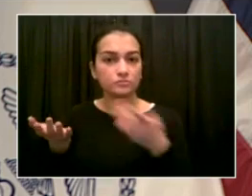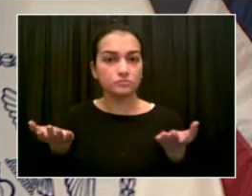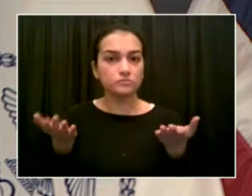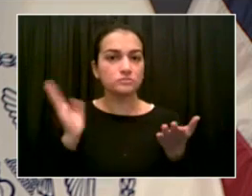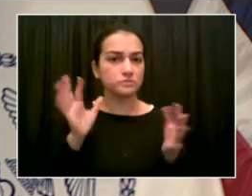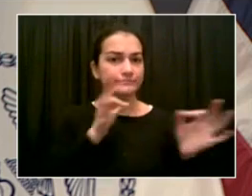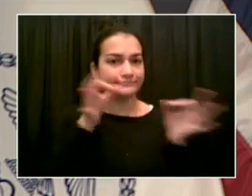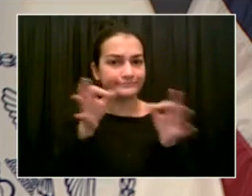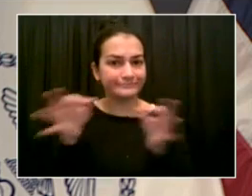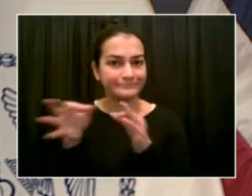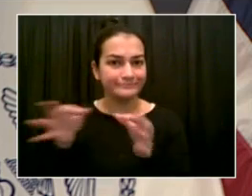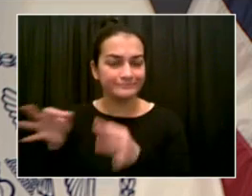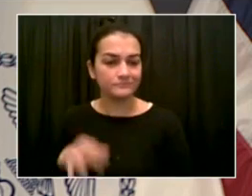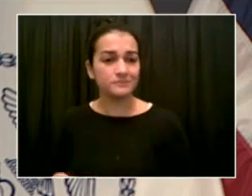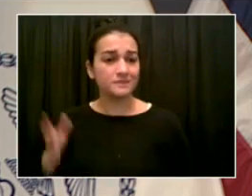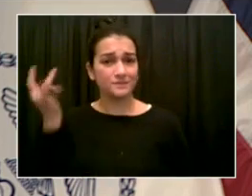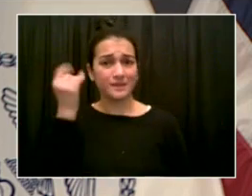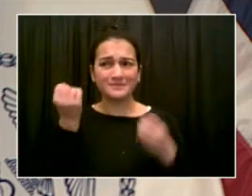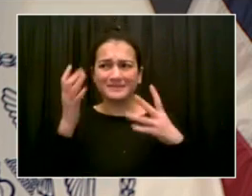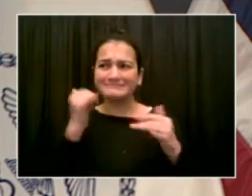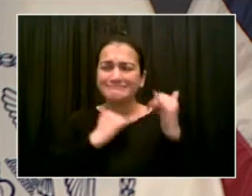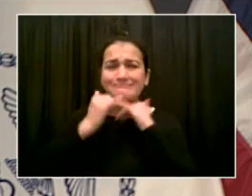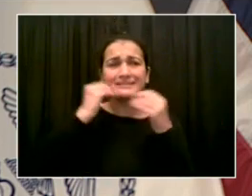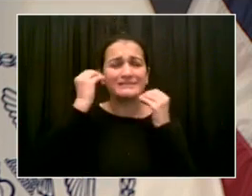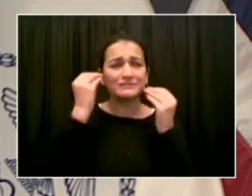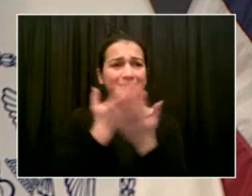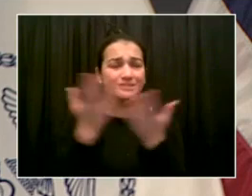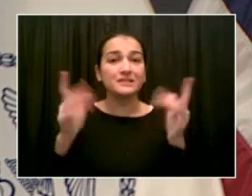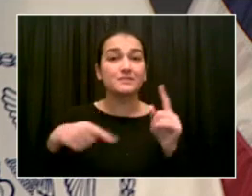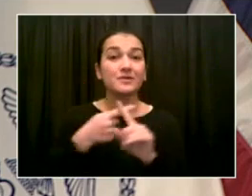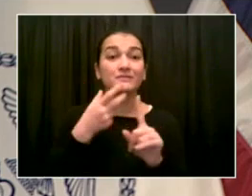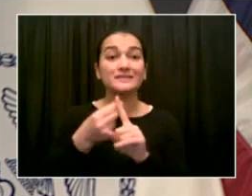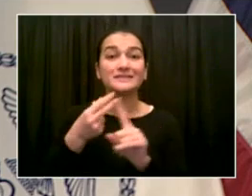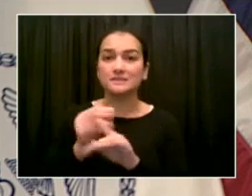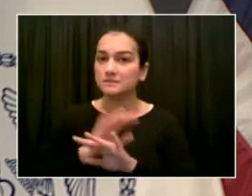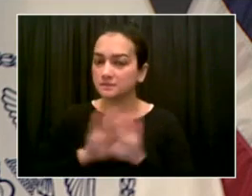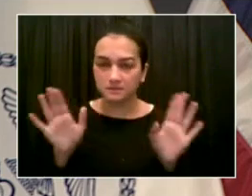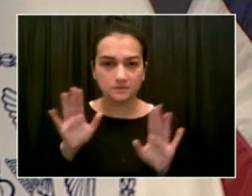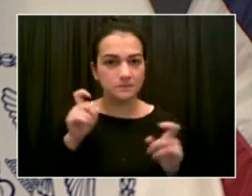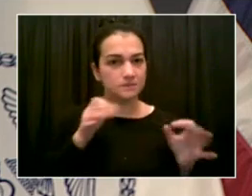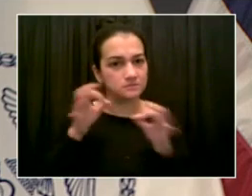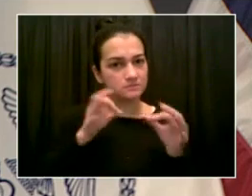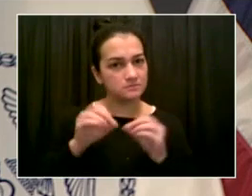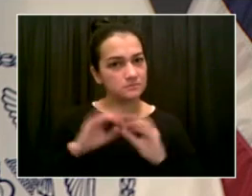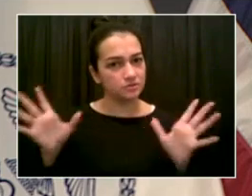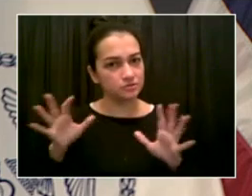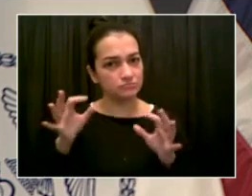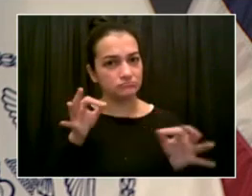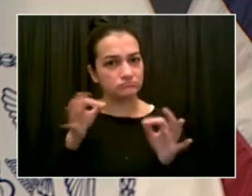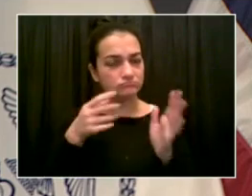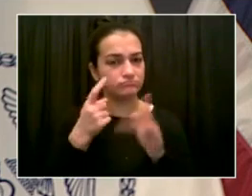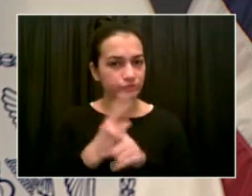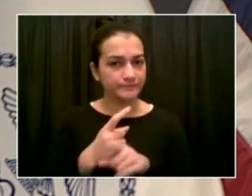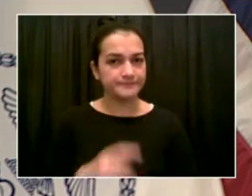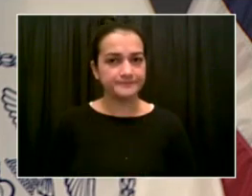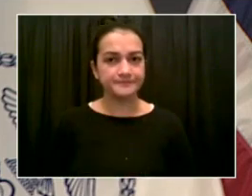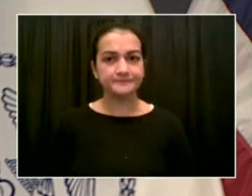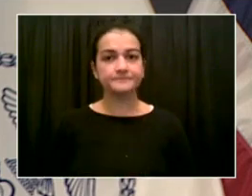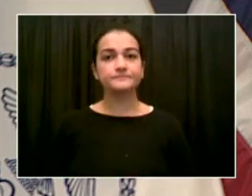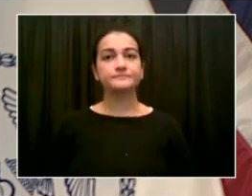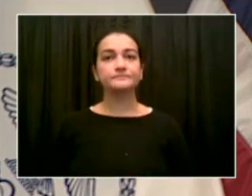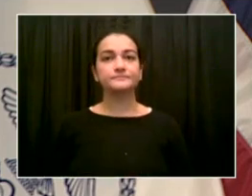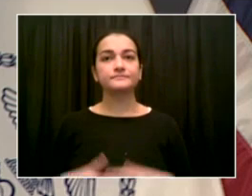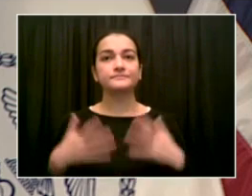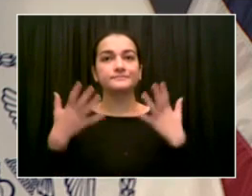Dr. Long, and each of them is going to speak to one of the myths, and I'm going to ask them, true or false fashion,